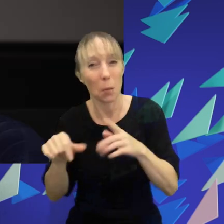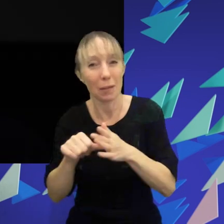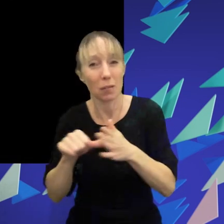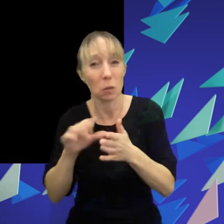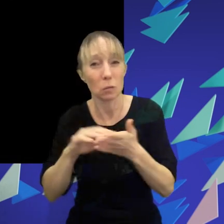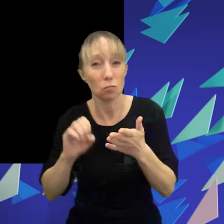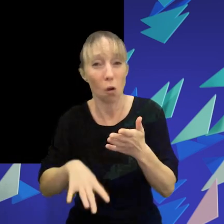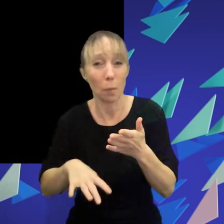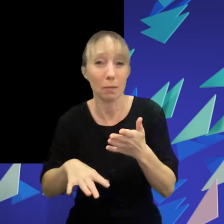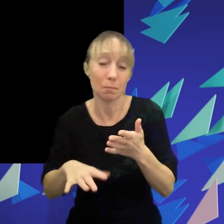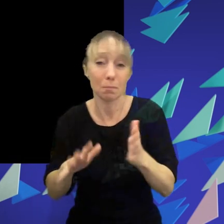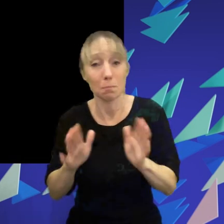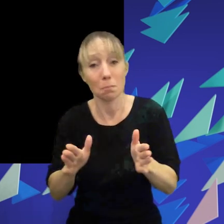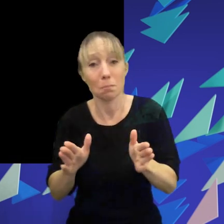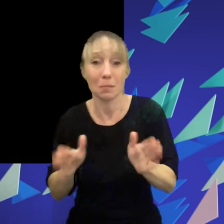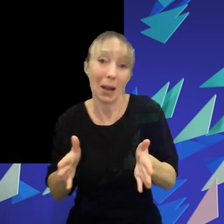it.